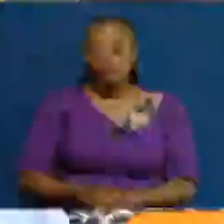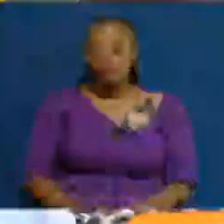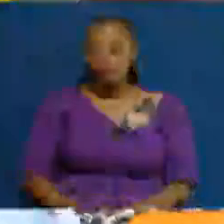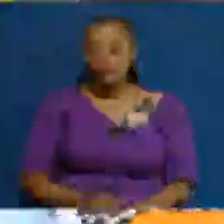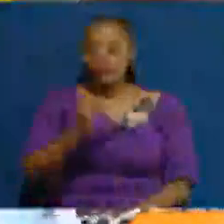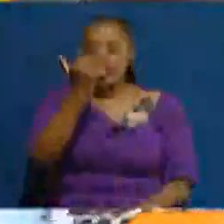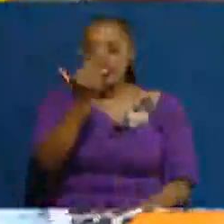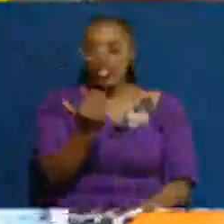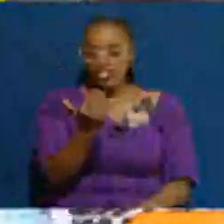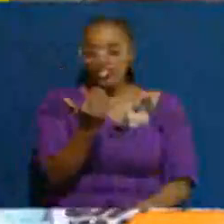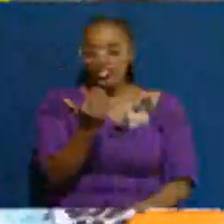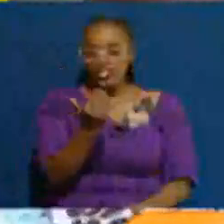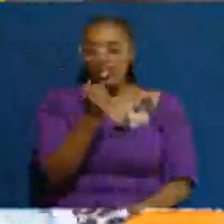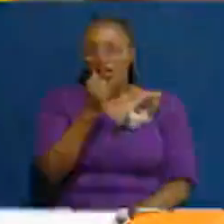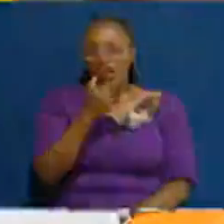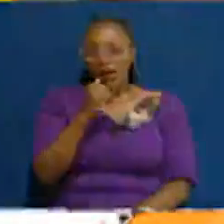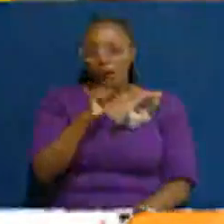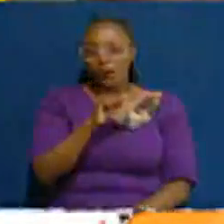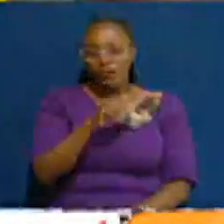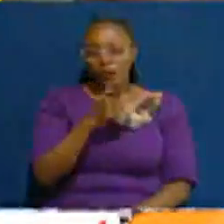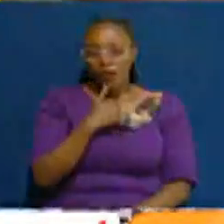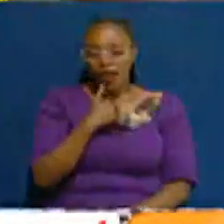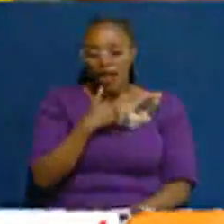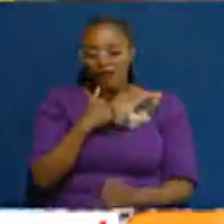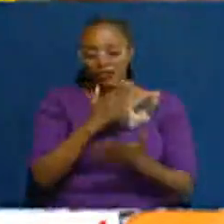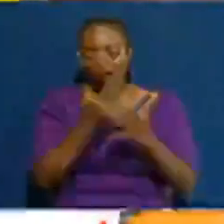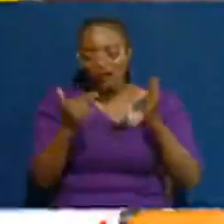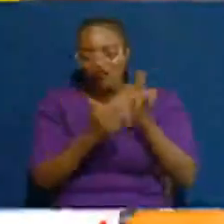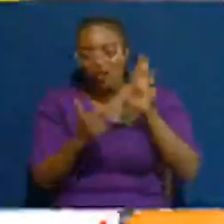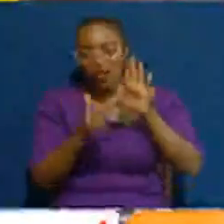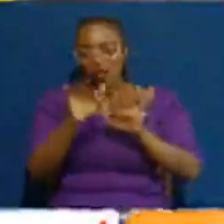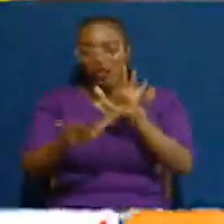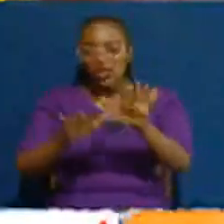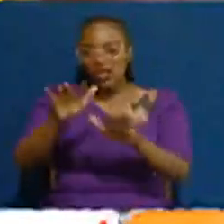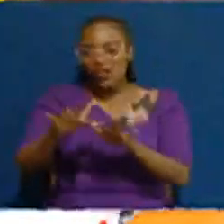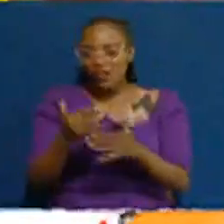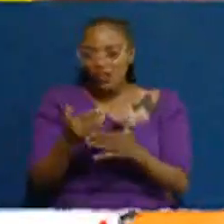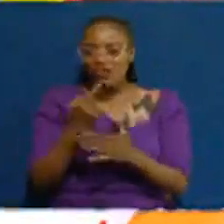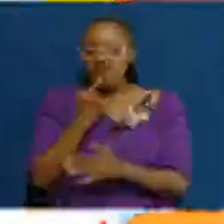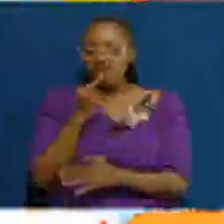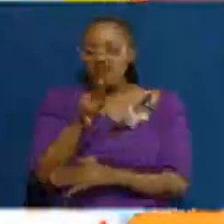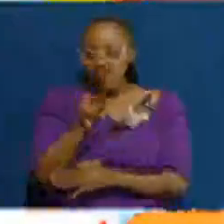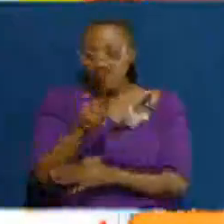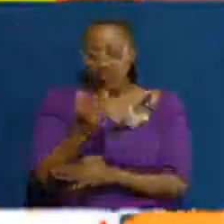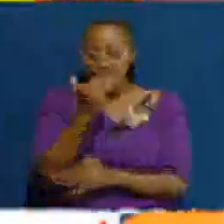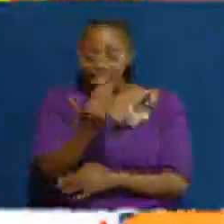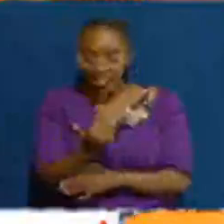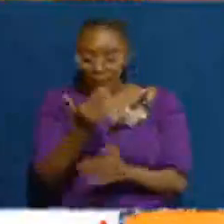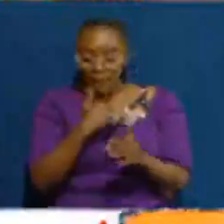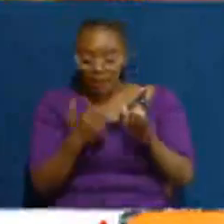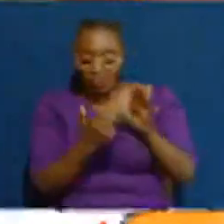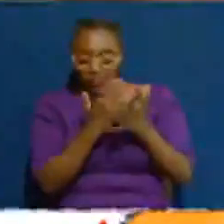Mtoto, anaweza kuwa na miba kwa mguu. This is what I call responsibility. Mtoto anaweza kuwa miba kwa